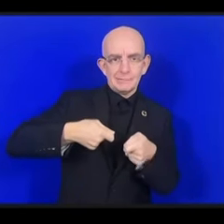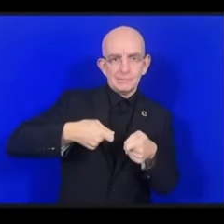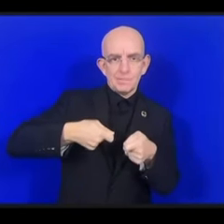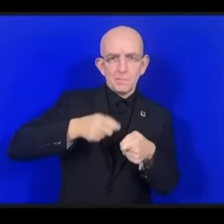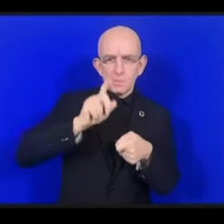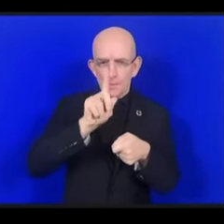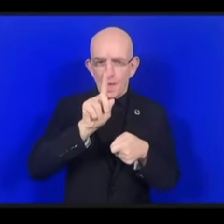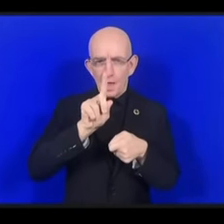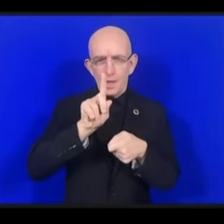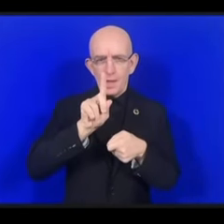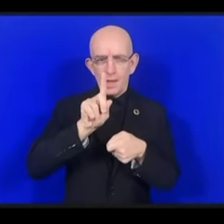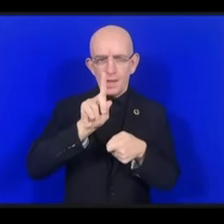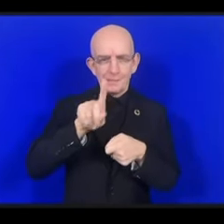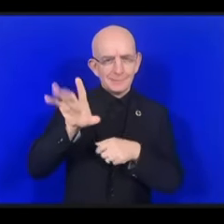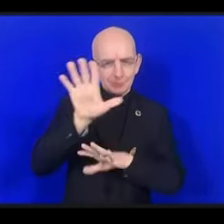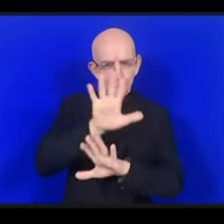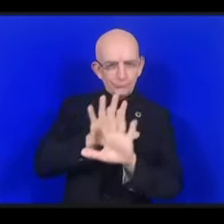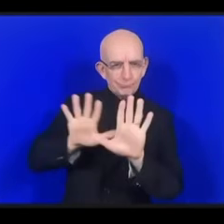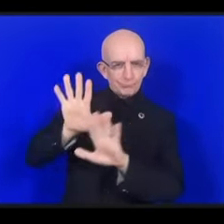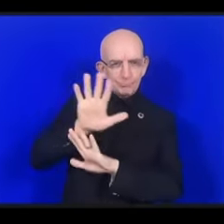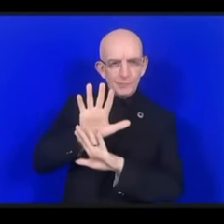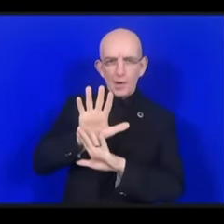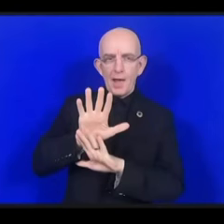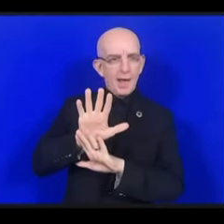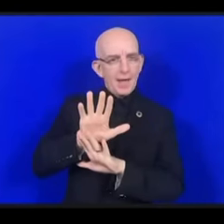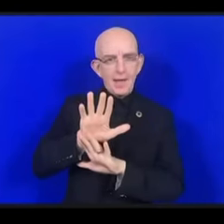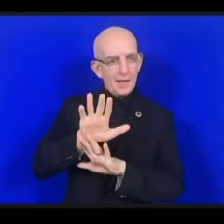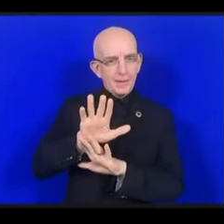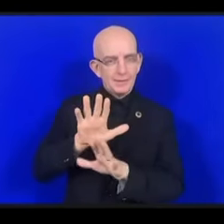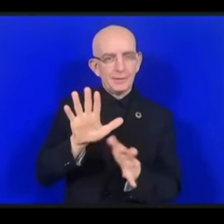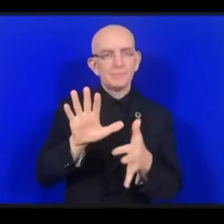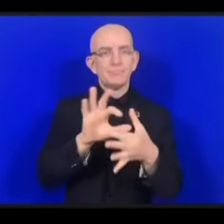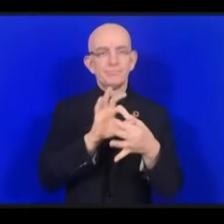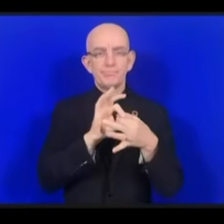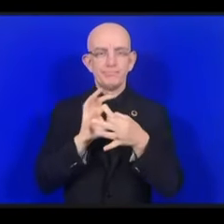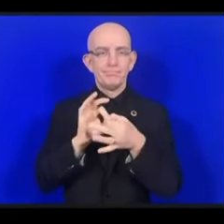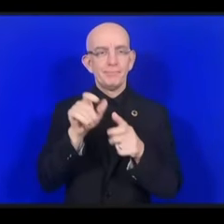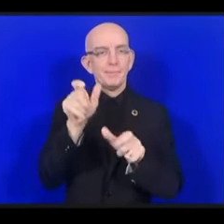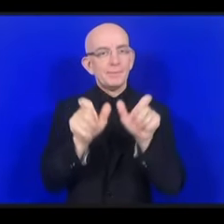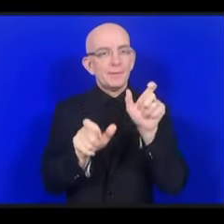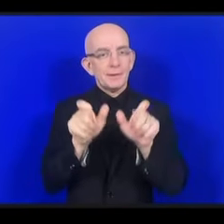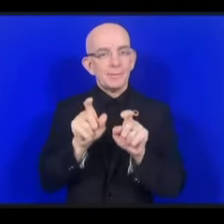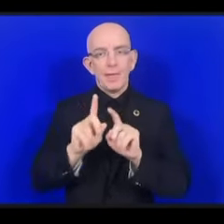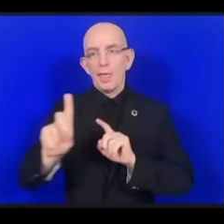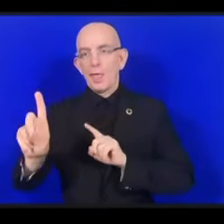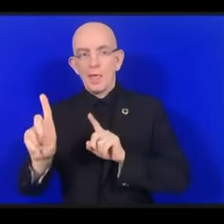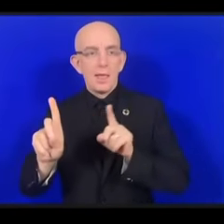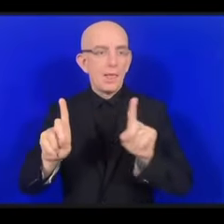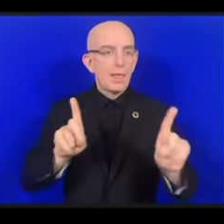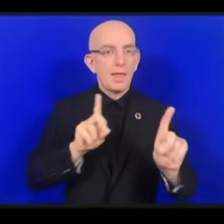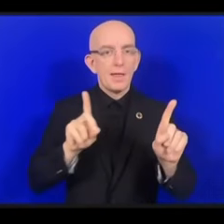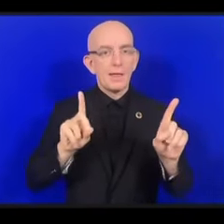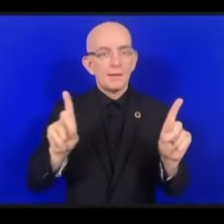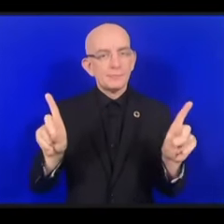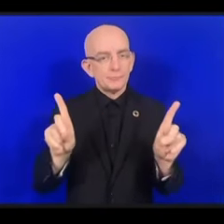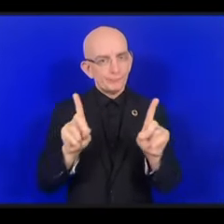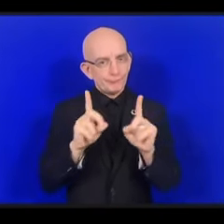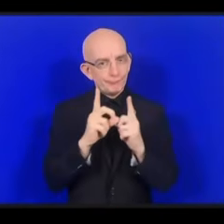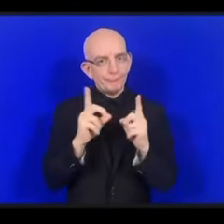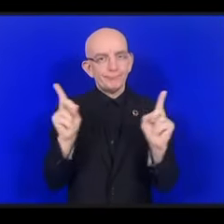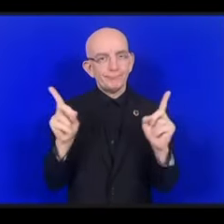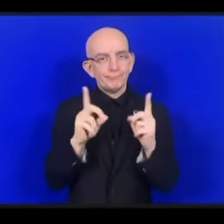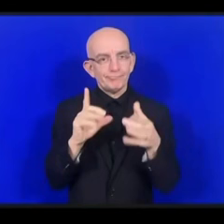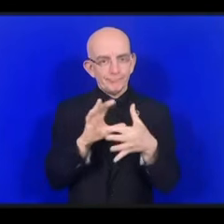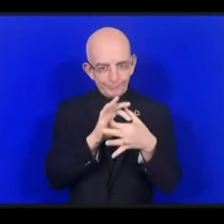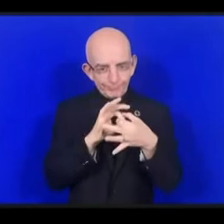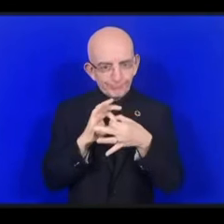people. So it had become to be referred to as the bond of friendship or the